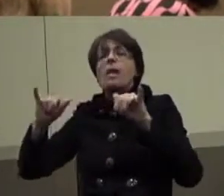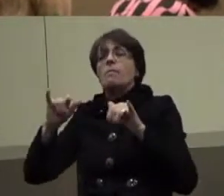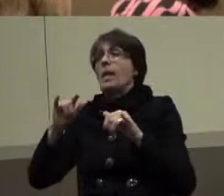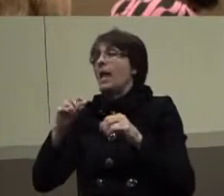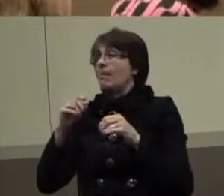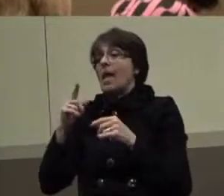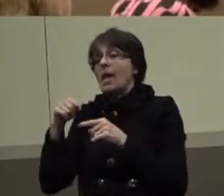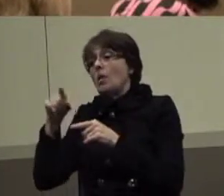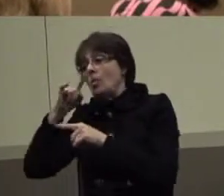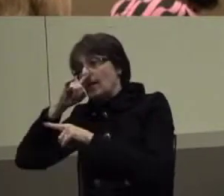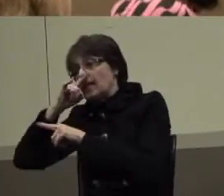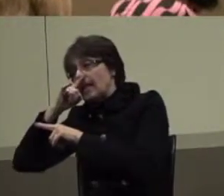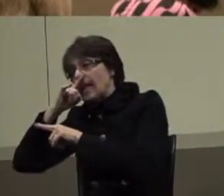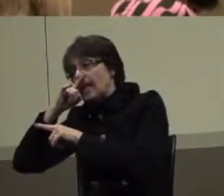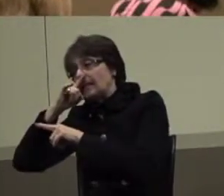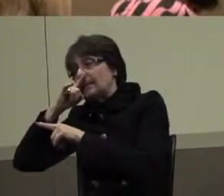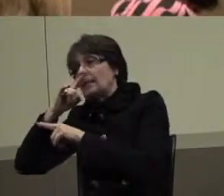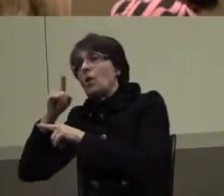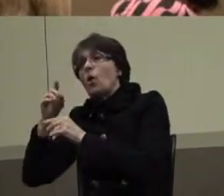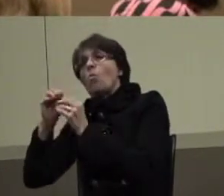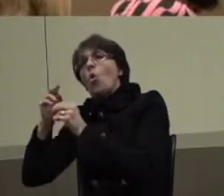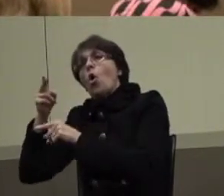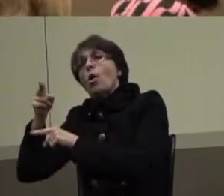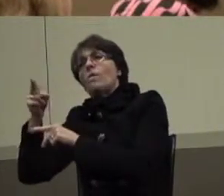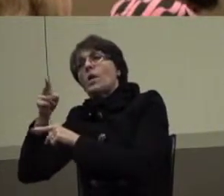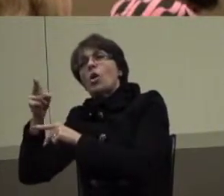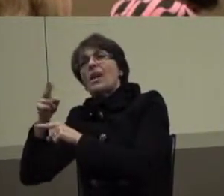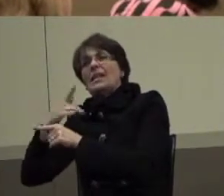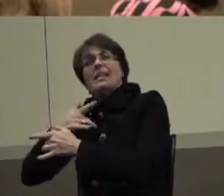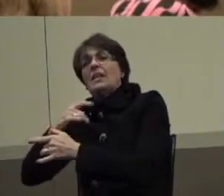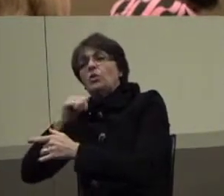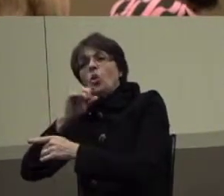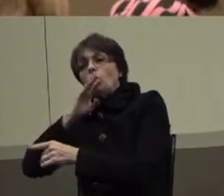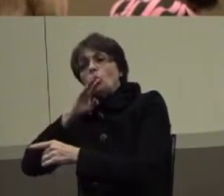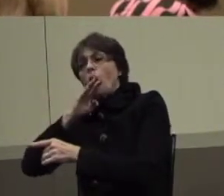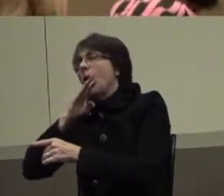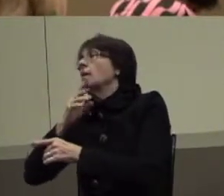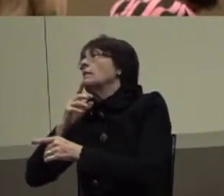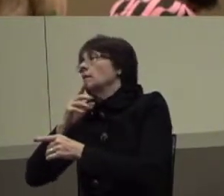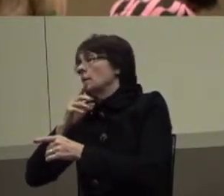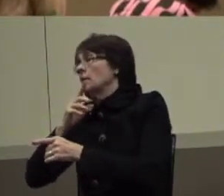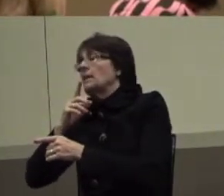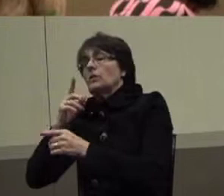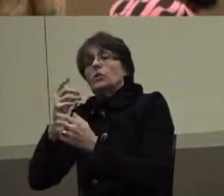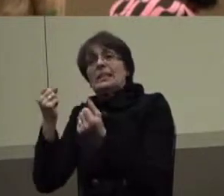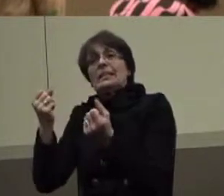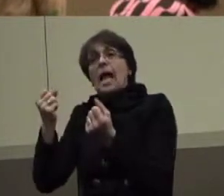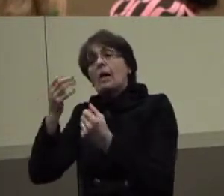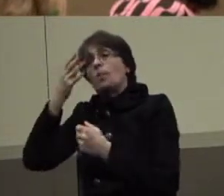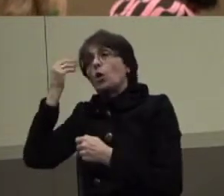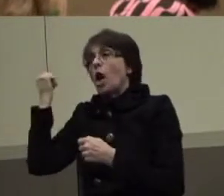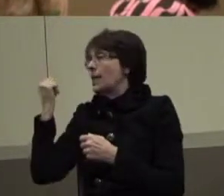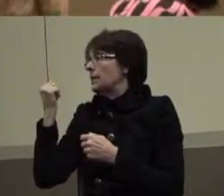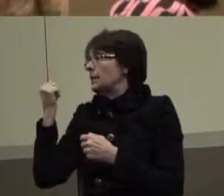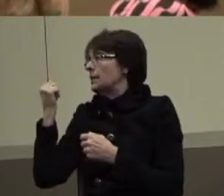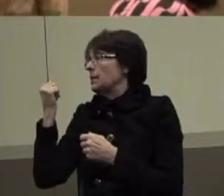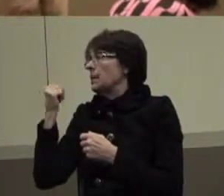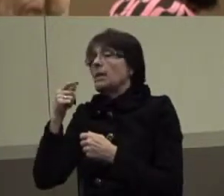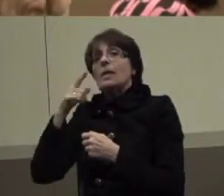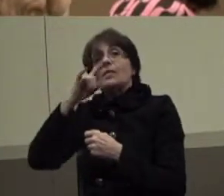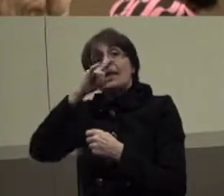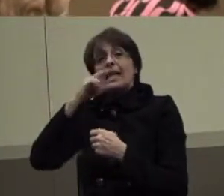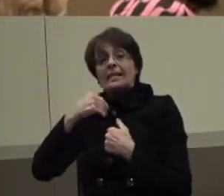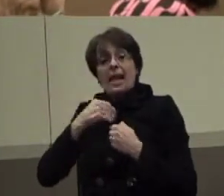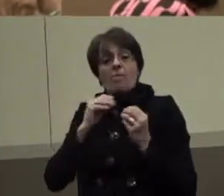for the kids that are more hard of hearing and are going to talk, and the kids that are going to sign. Because sometimes the kids that have